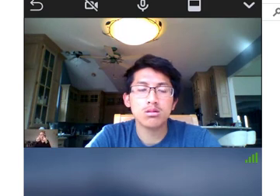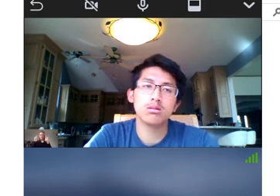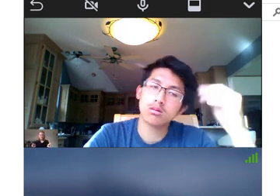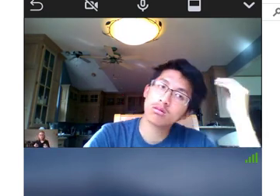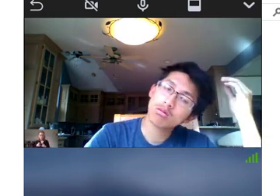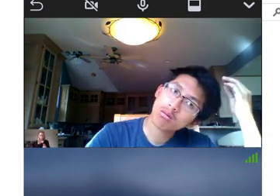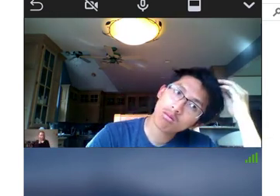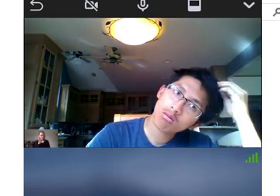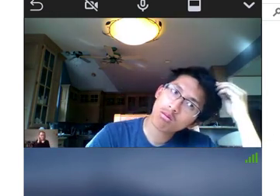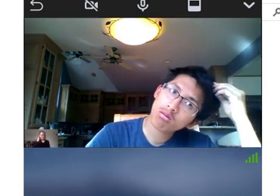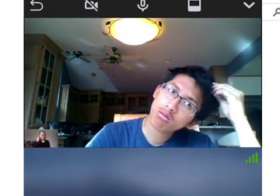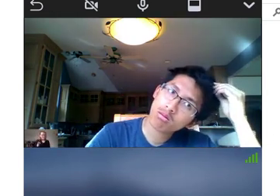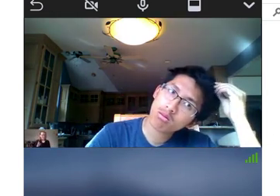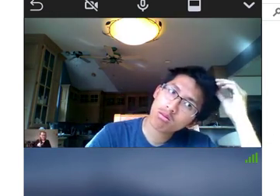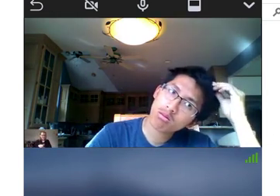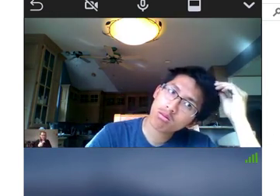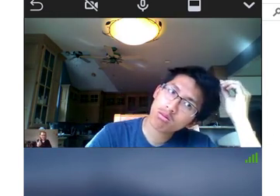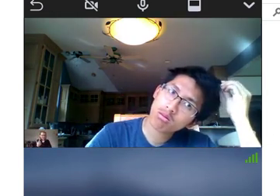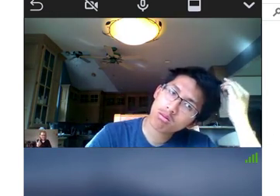Does that make sense?